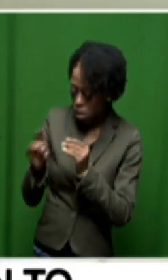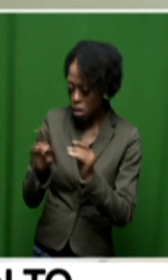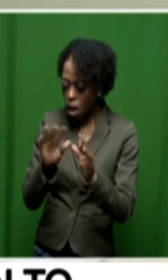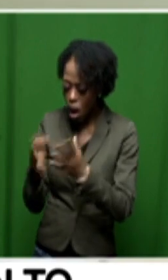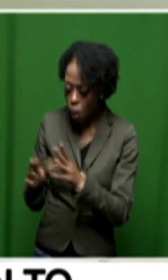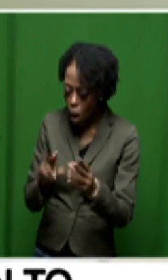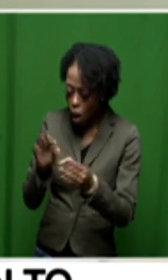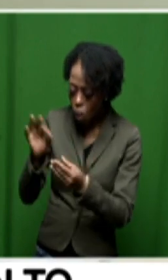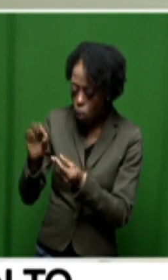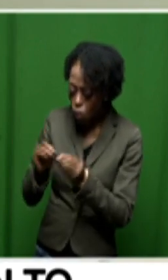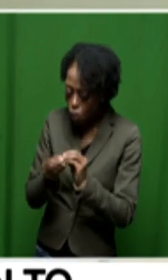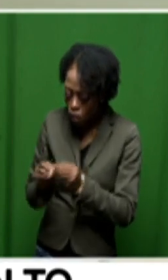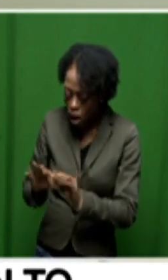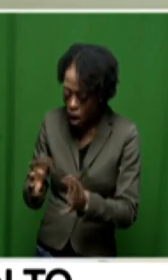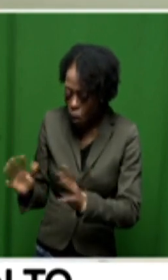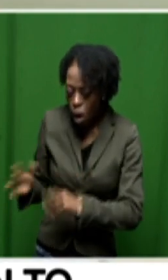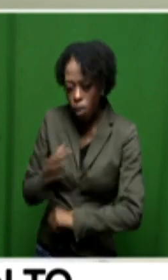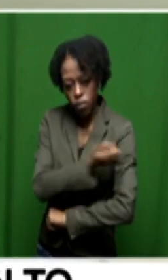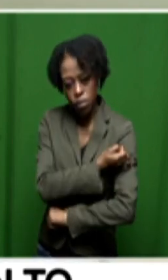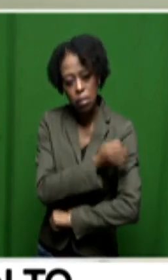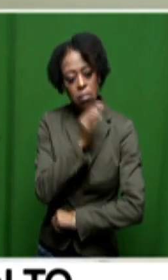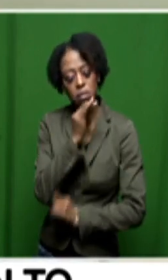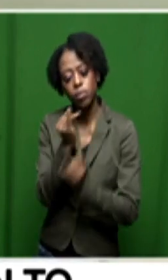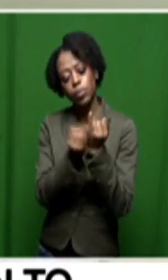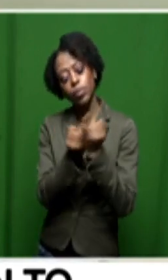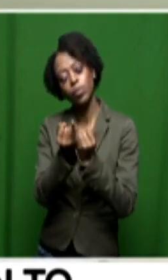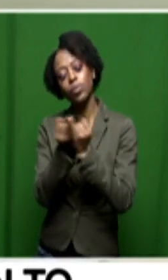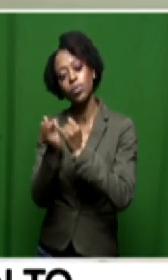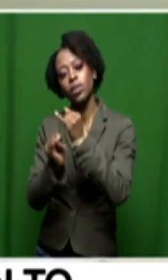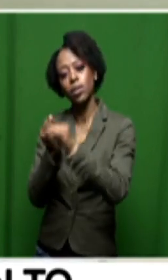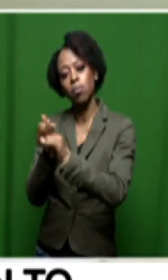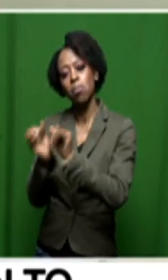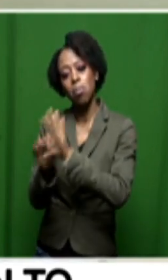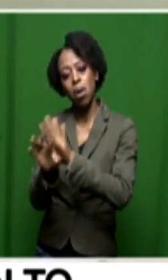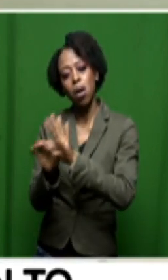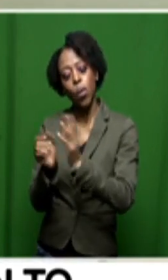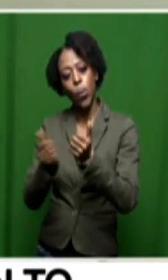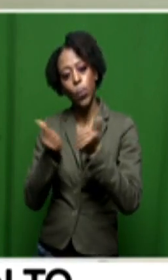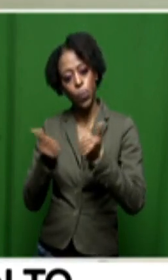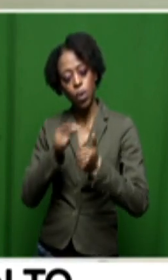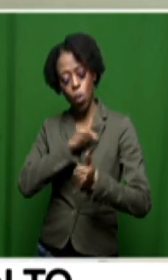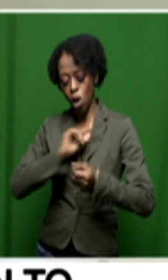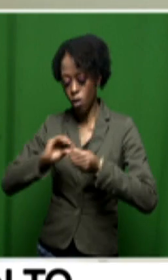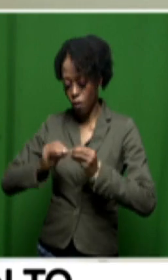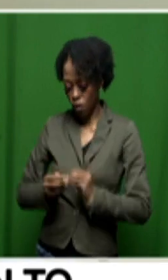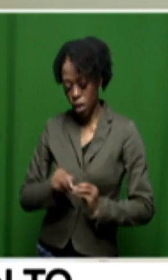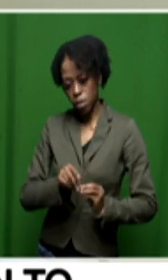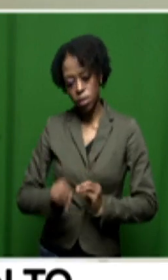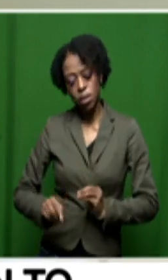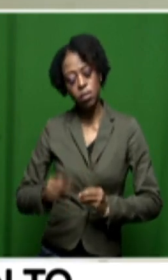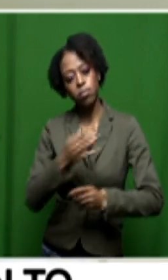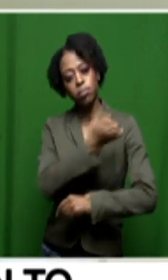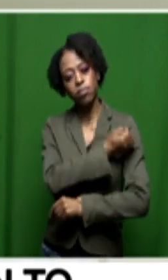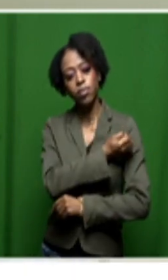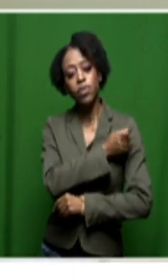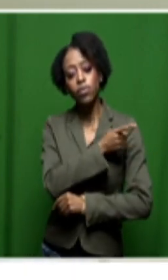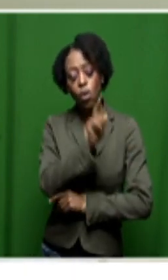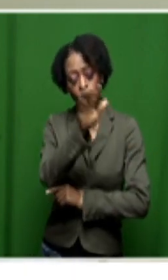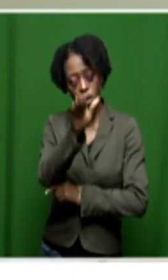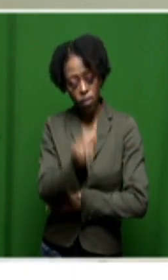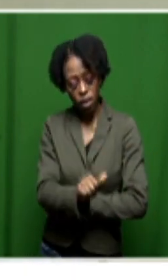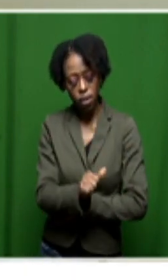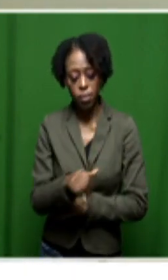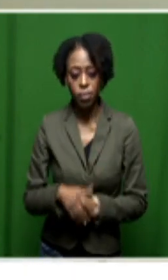how to do it, you actually are able to compete in the international market to produce these vaccines for the entire